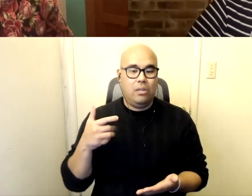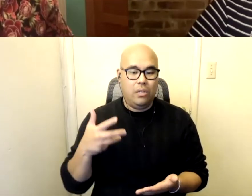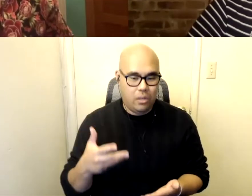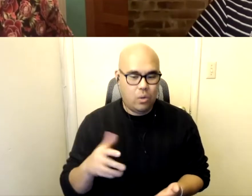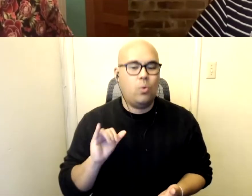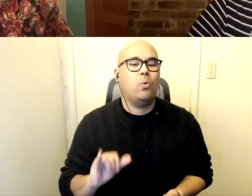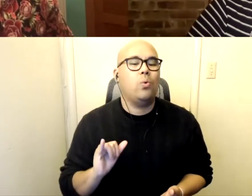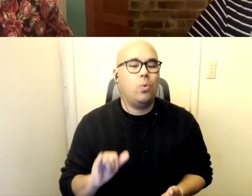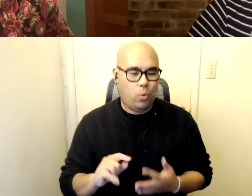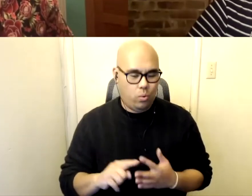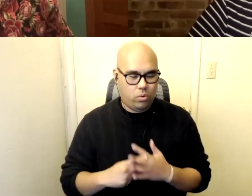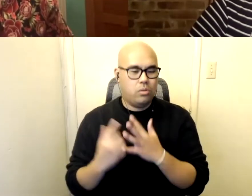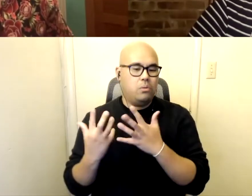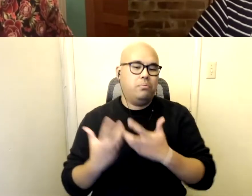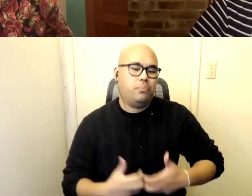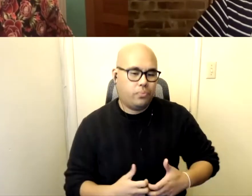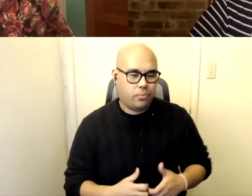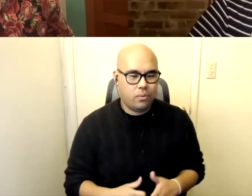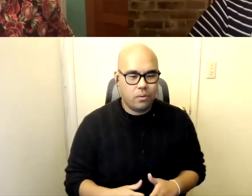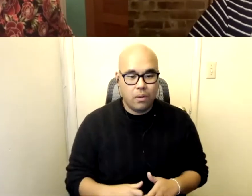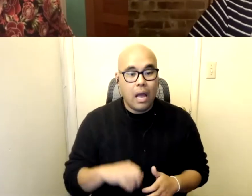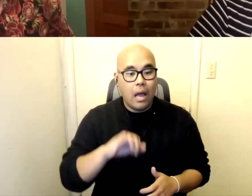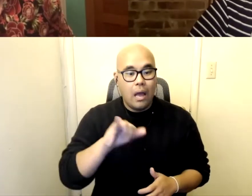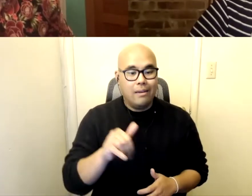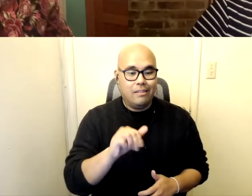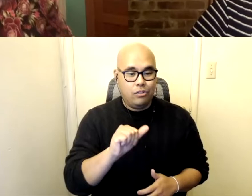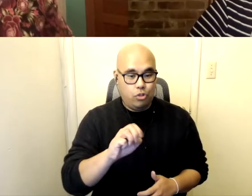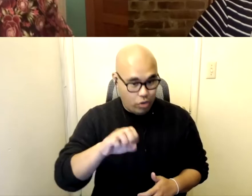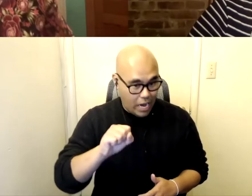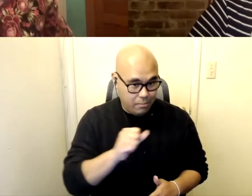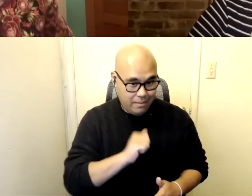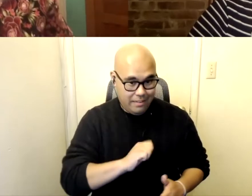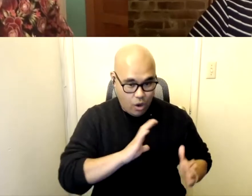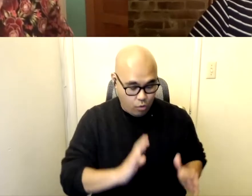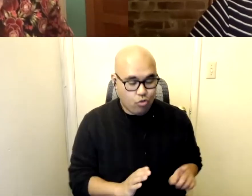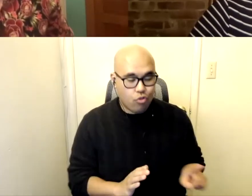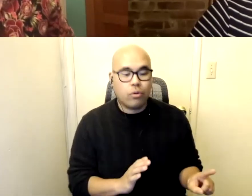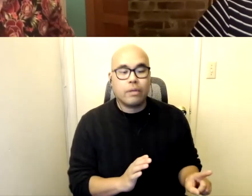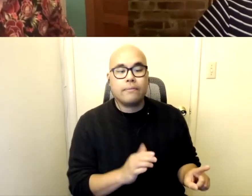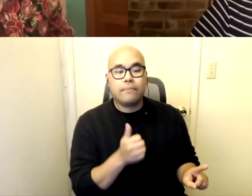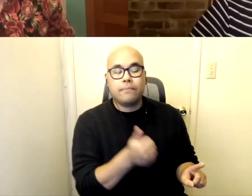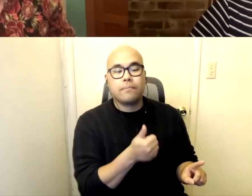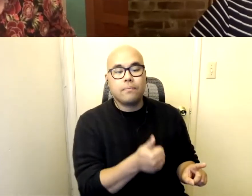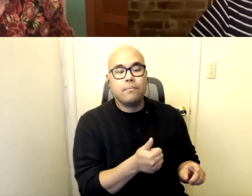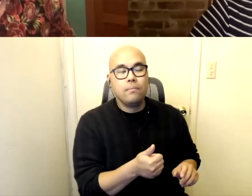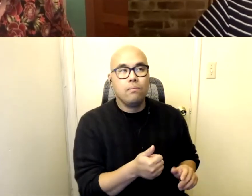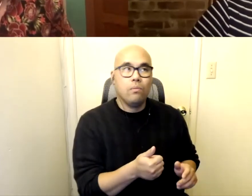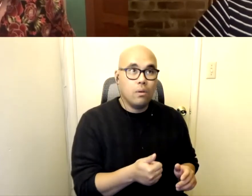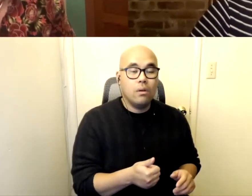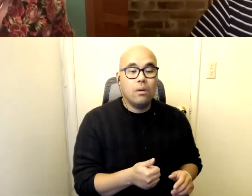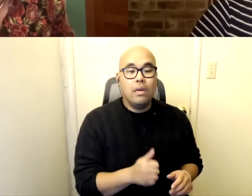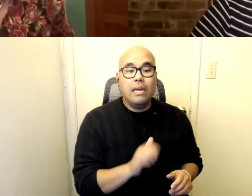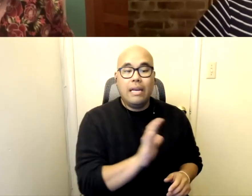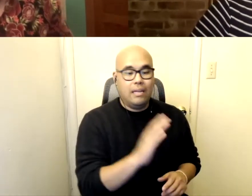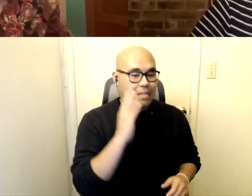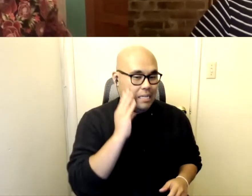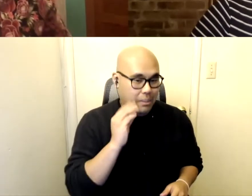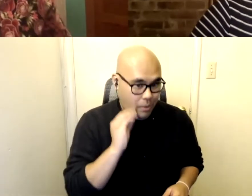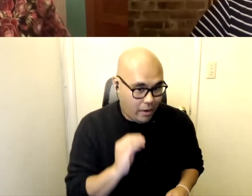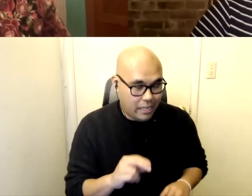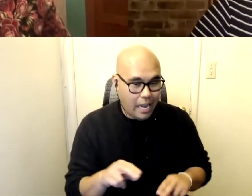Uh, James discovers that, um, I mean, his experience in the